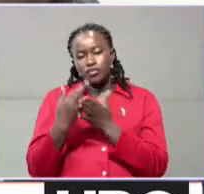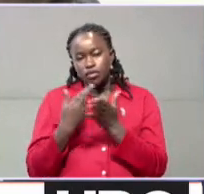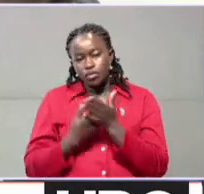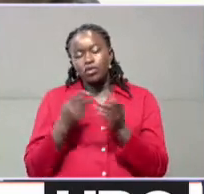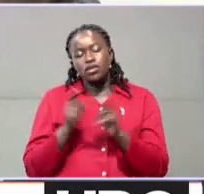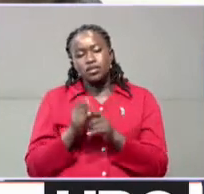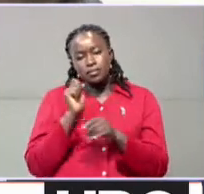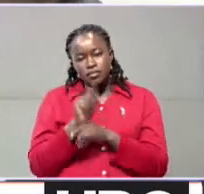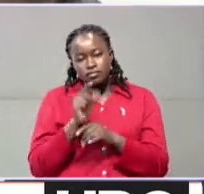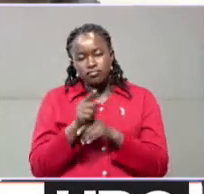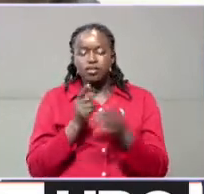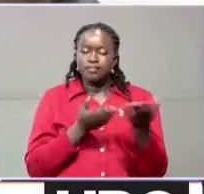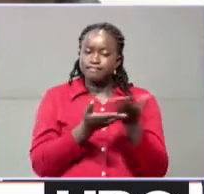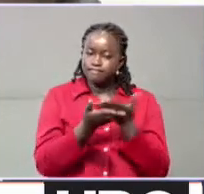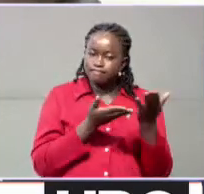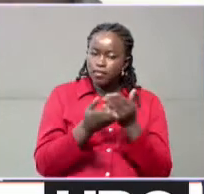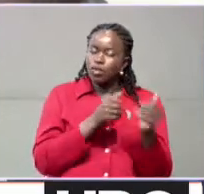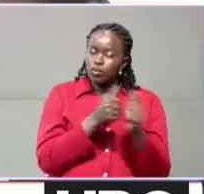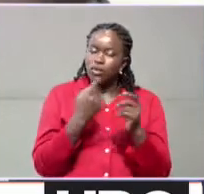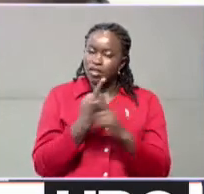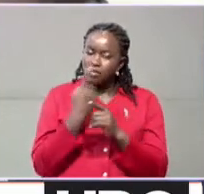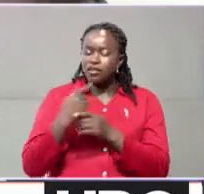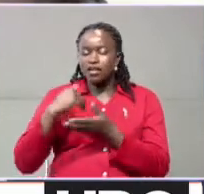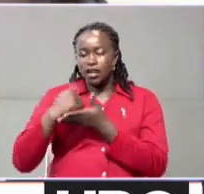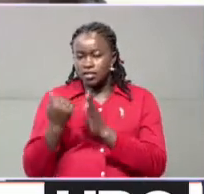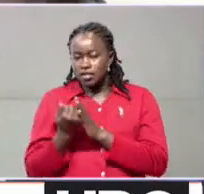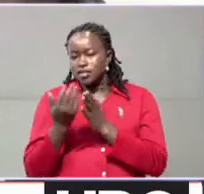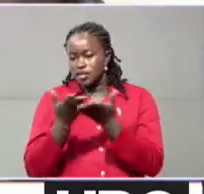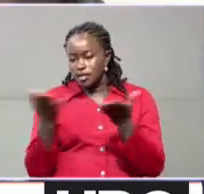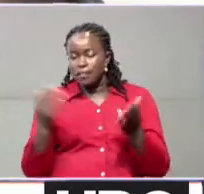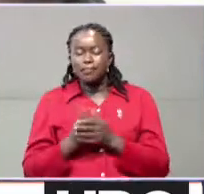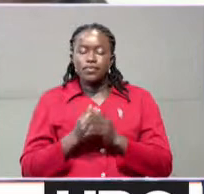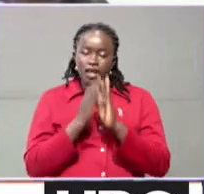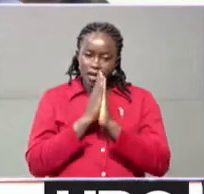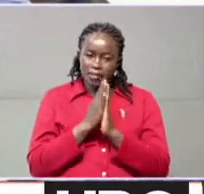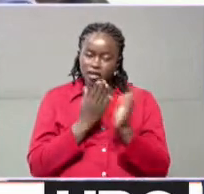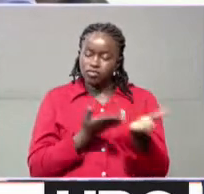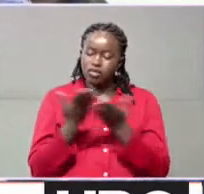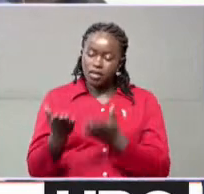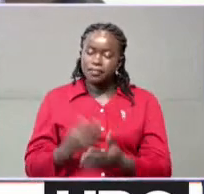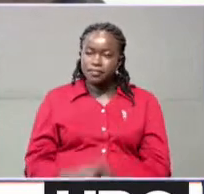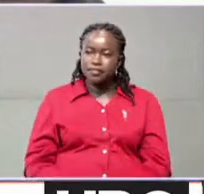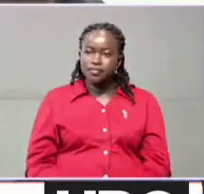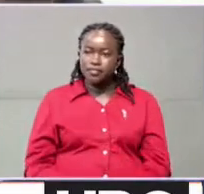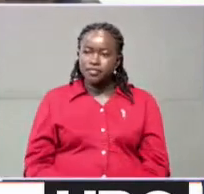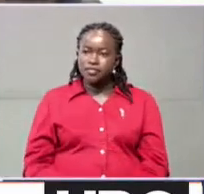minutes of interaction with the various agencies i beg to lay